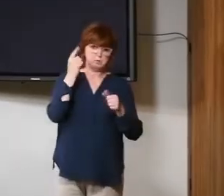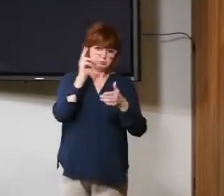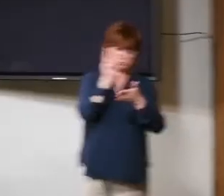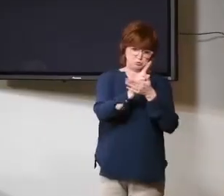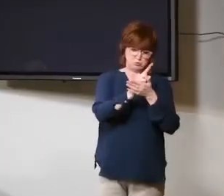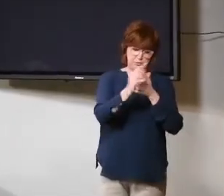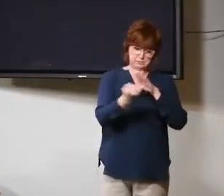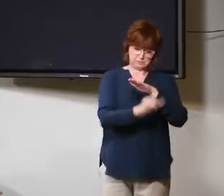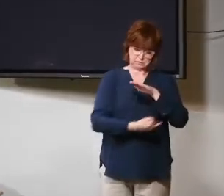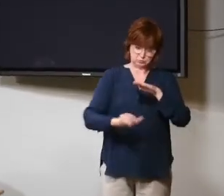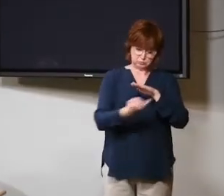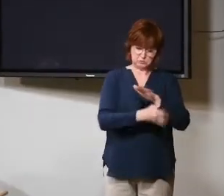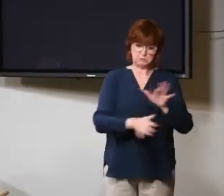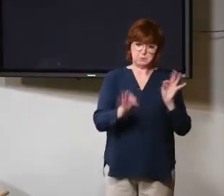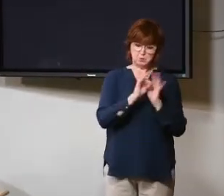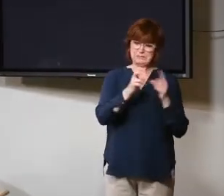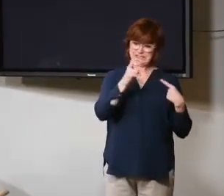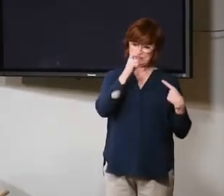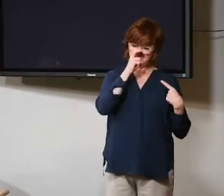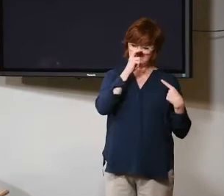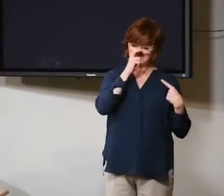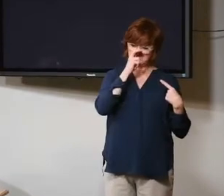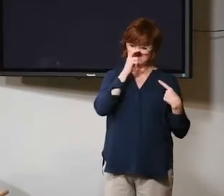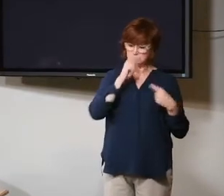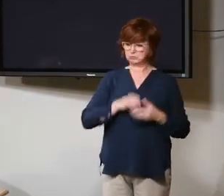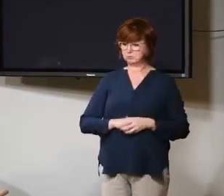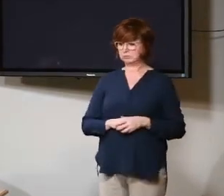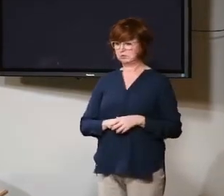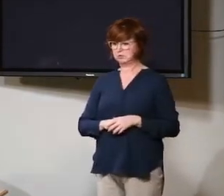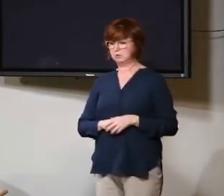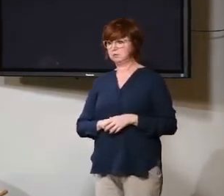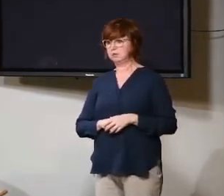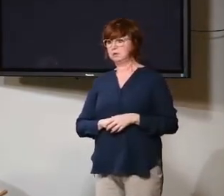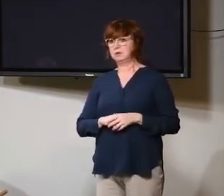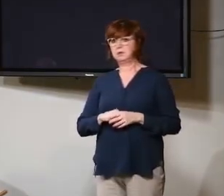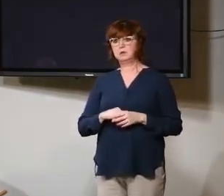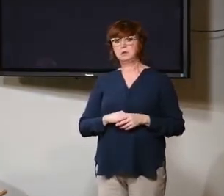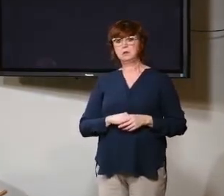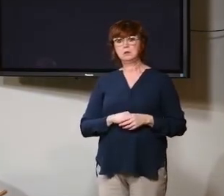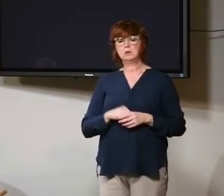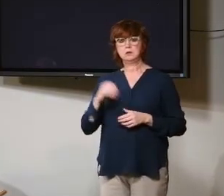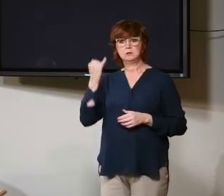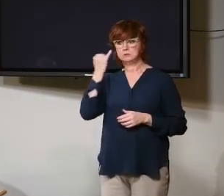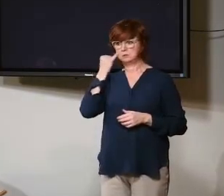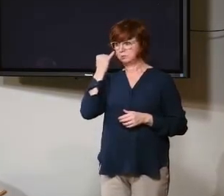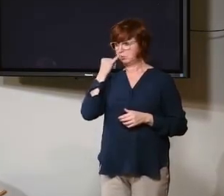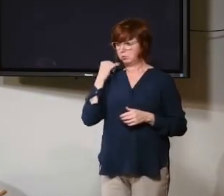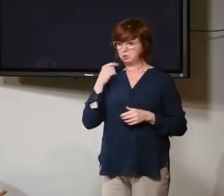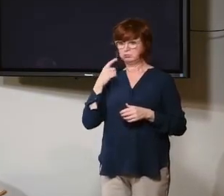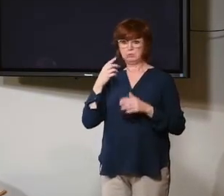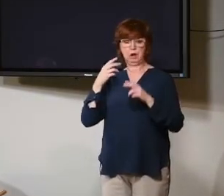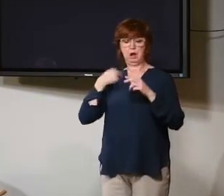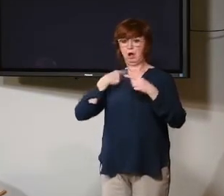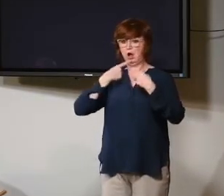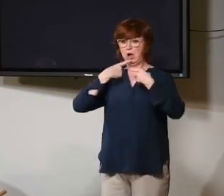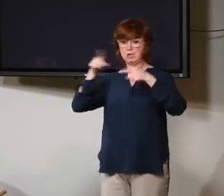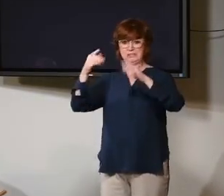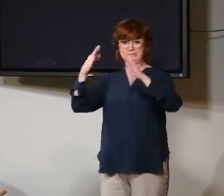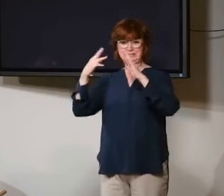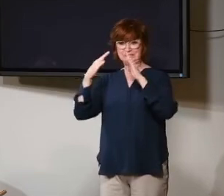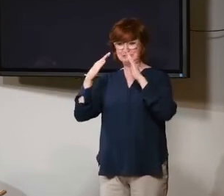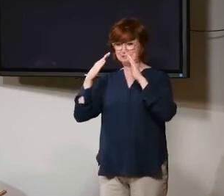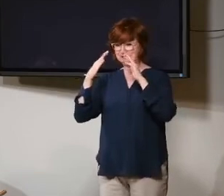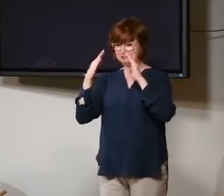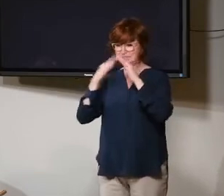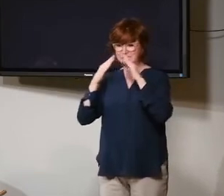that by itself implies that just naming where cases doesn't help, because all of us have to do the same behaviors everywhere, which